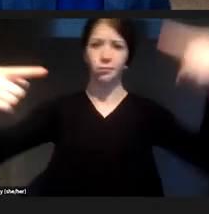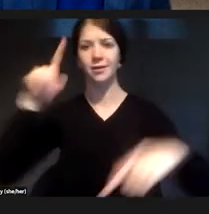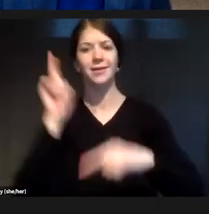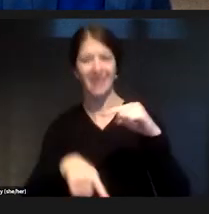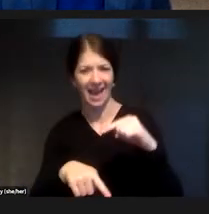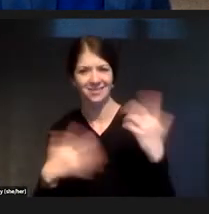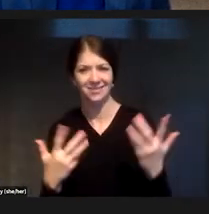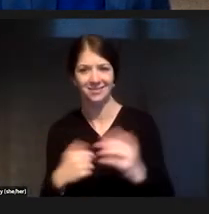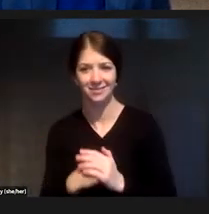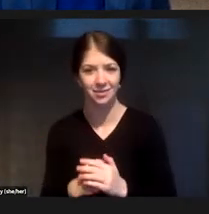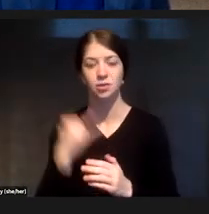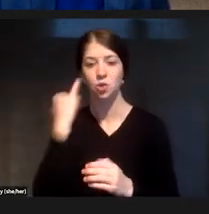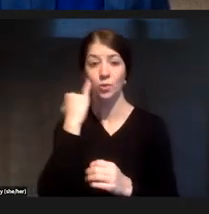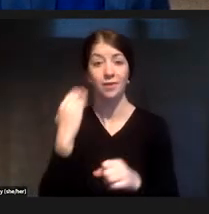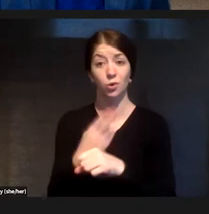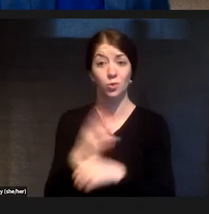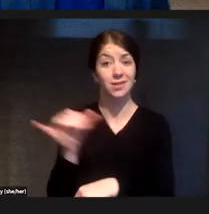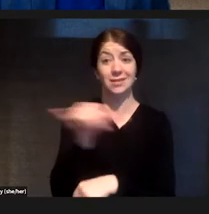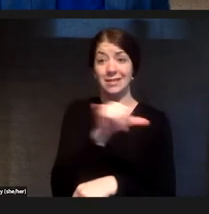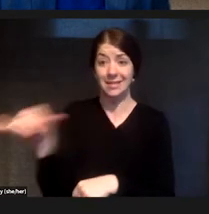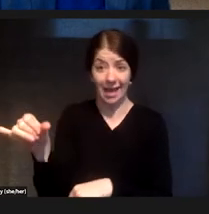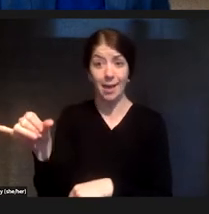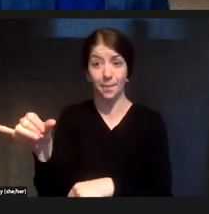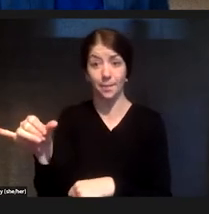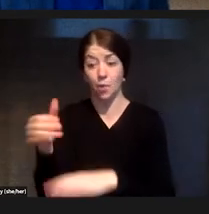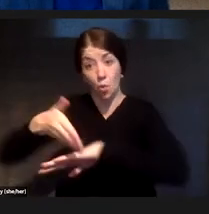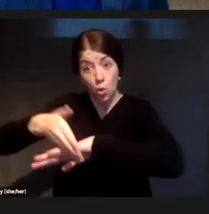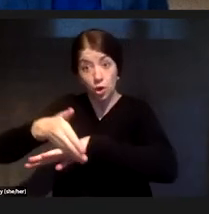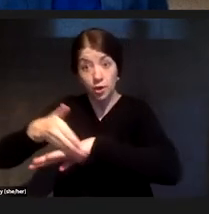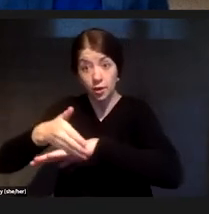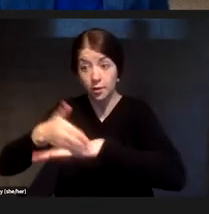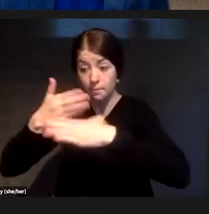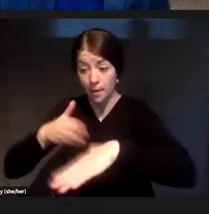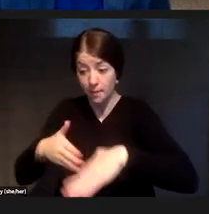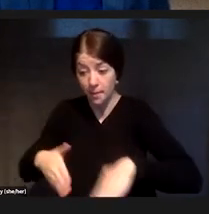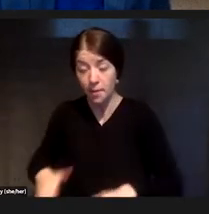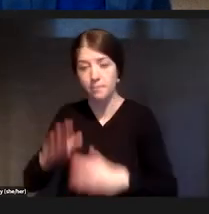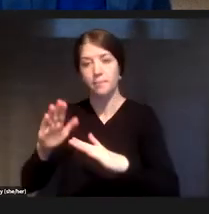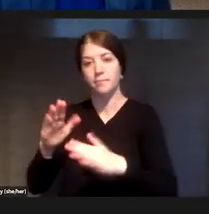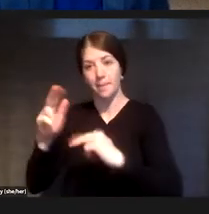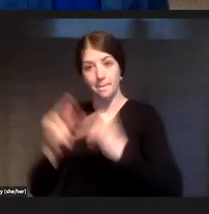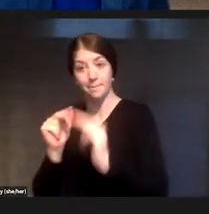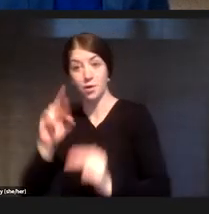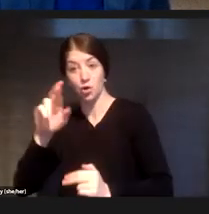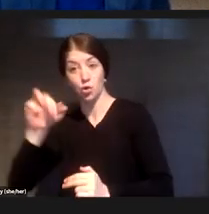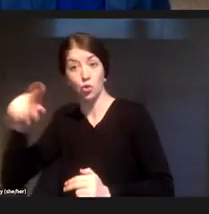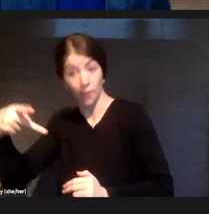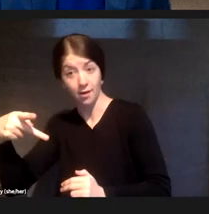to build that box, and instead we build a ramp, we'll be providing that access that an individual like me may